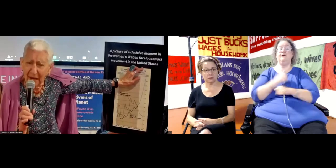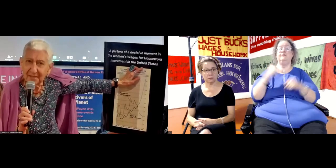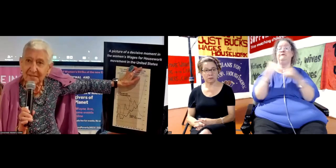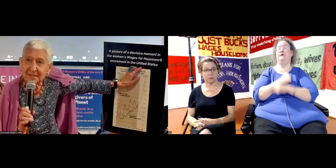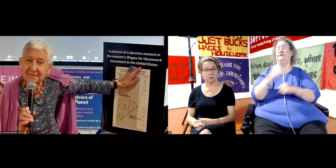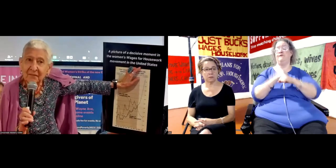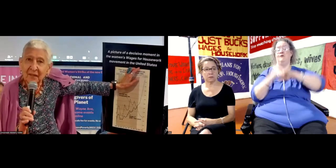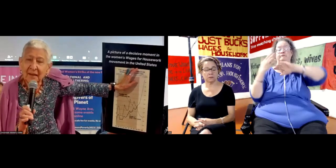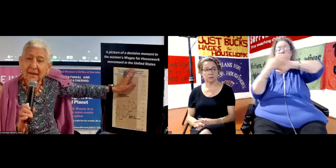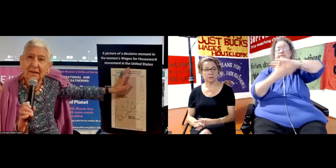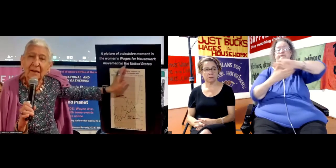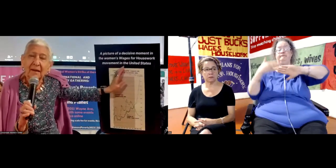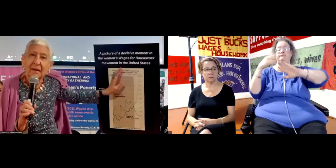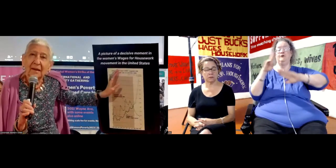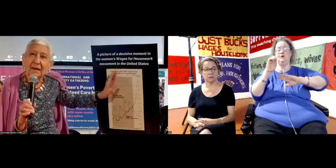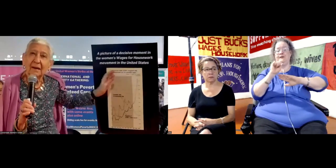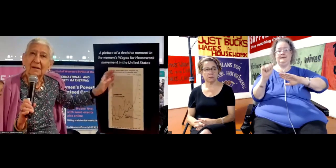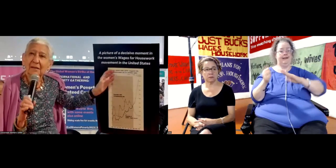the U.S.